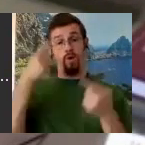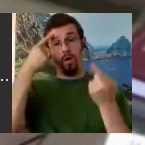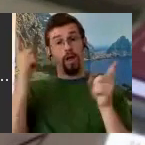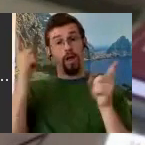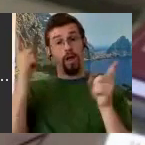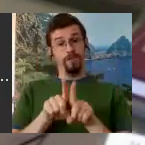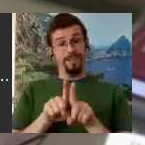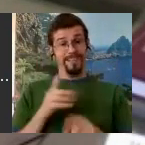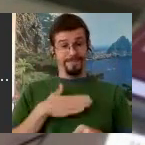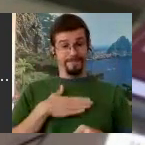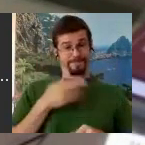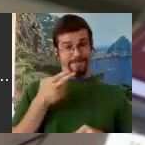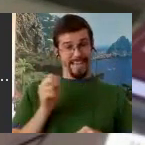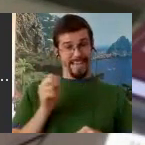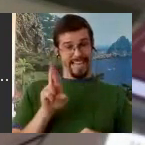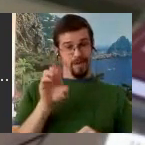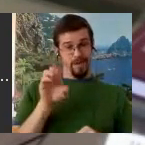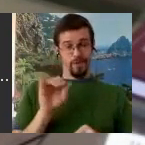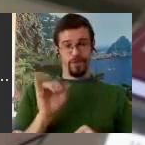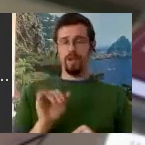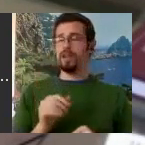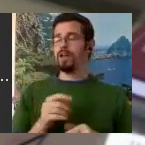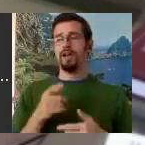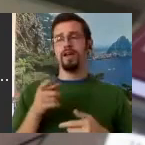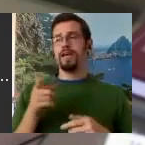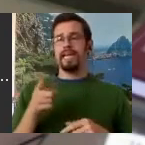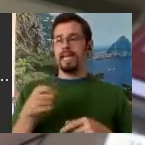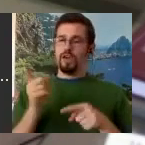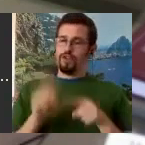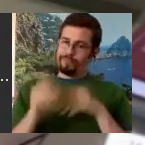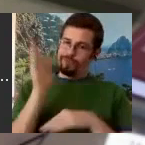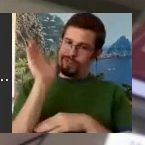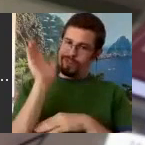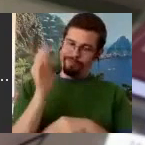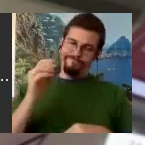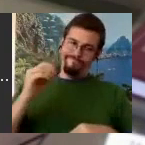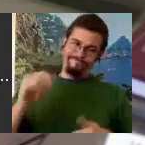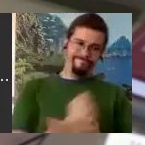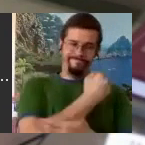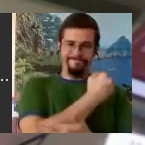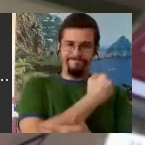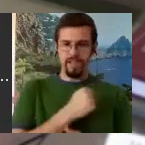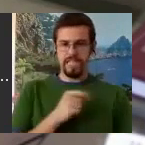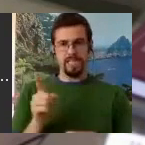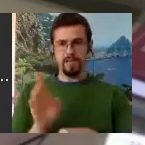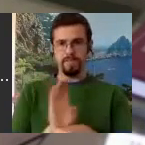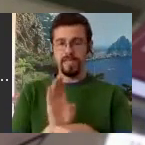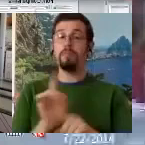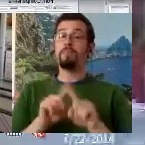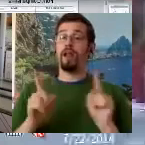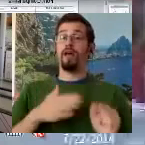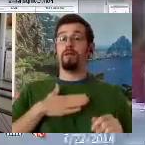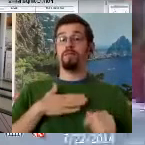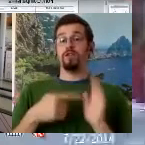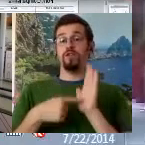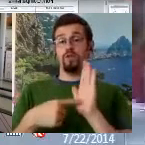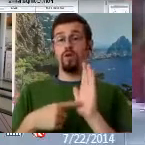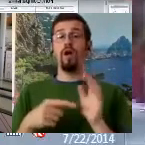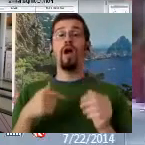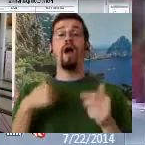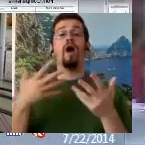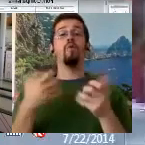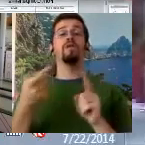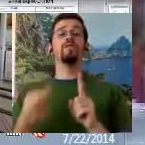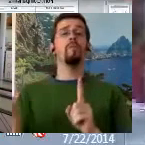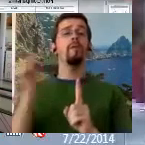too. I wish he could have presented, but he was too busy right now. So I'm glad you're showing us this. I'd like to go back to that slide.